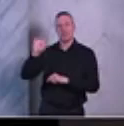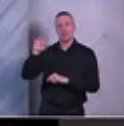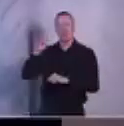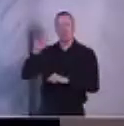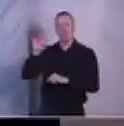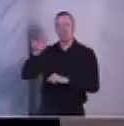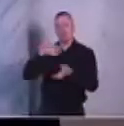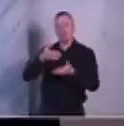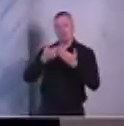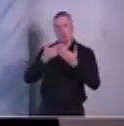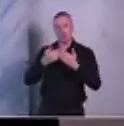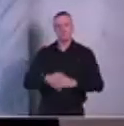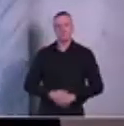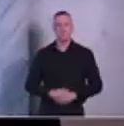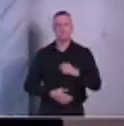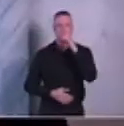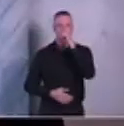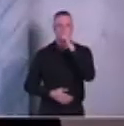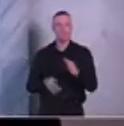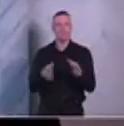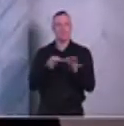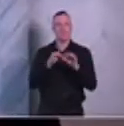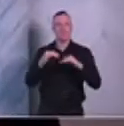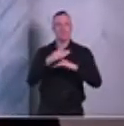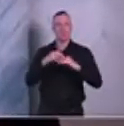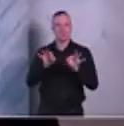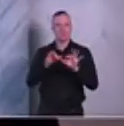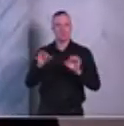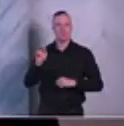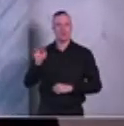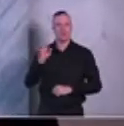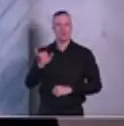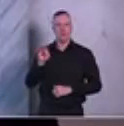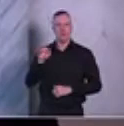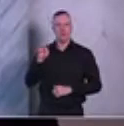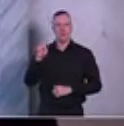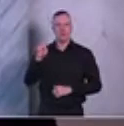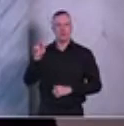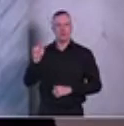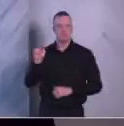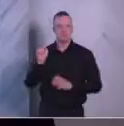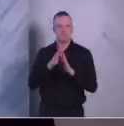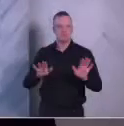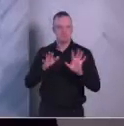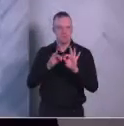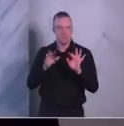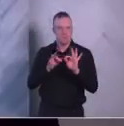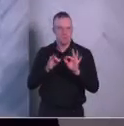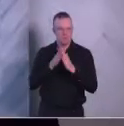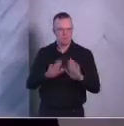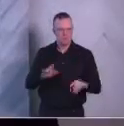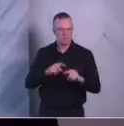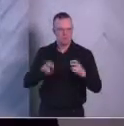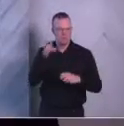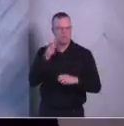Okay, sego seo goigos gonna go aga. Kathy Brandt, Yungyuks, walks Garewa Gake and Yungi Haga Gandagi. So I'm